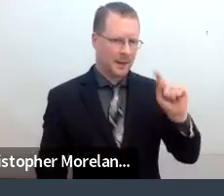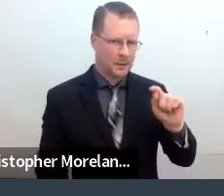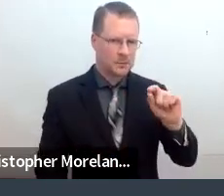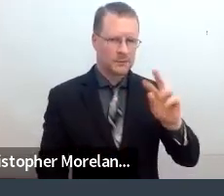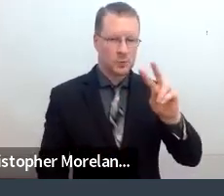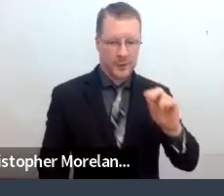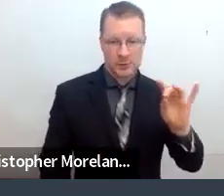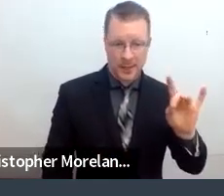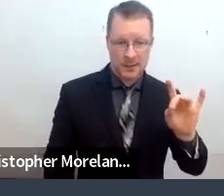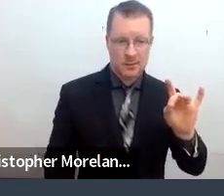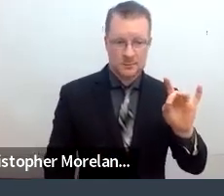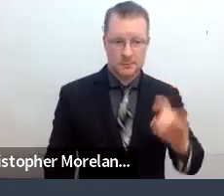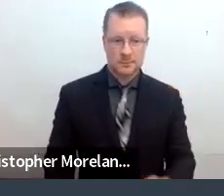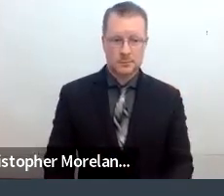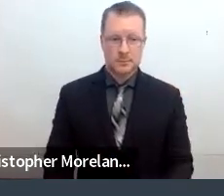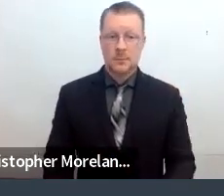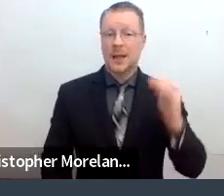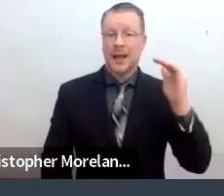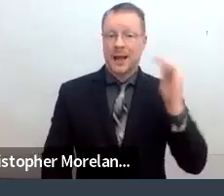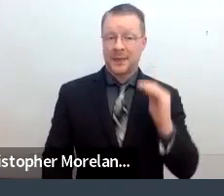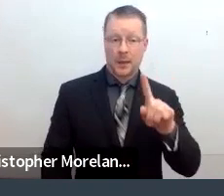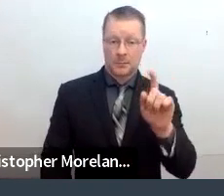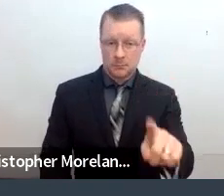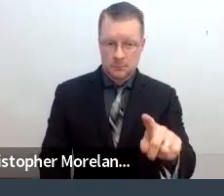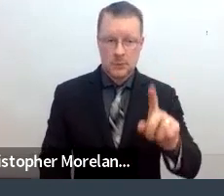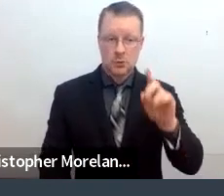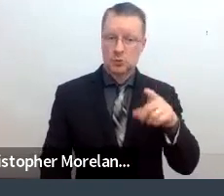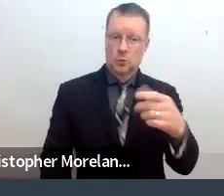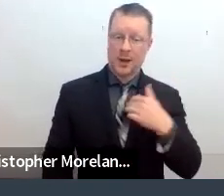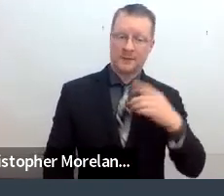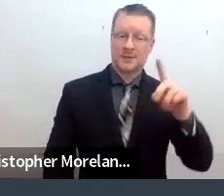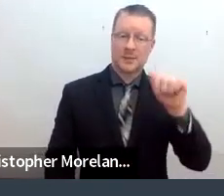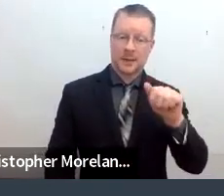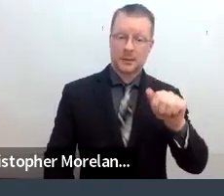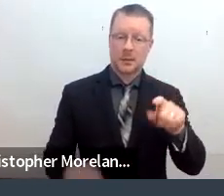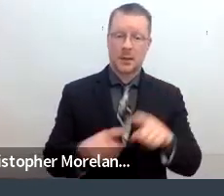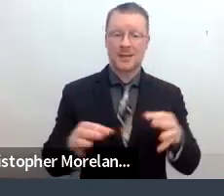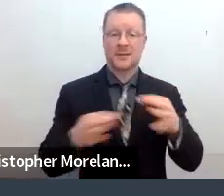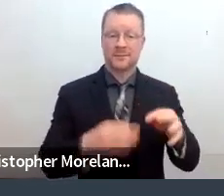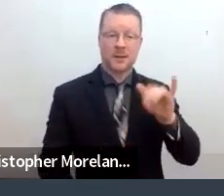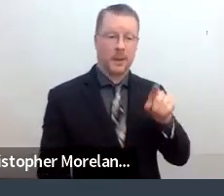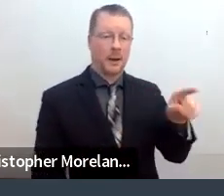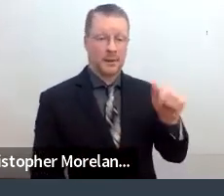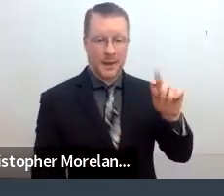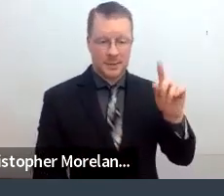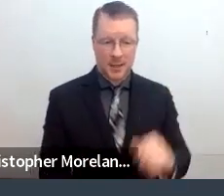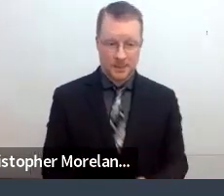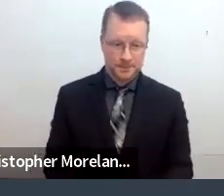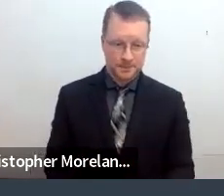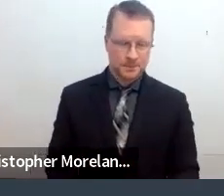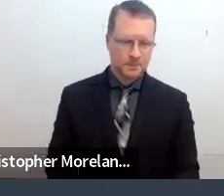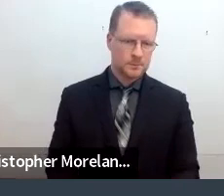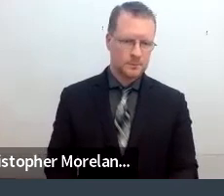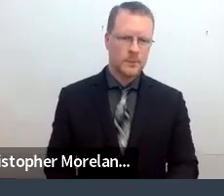of disability based on the ADA, the Americans with Disabilities Act, as amended law of